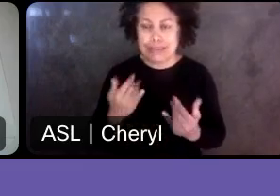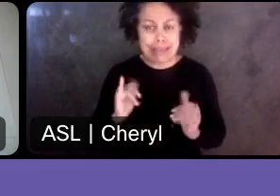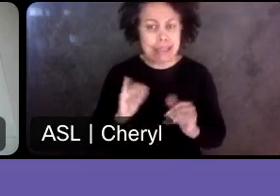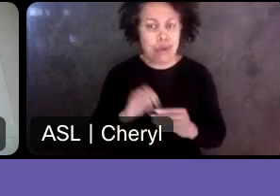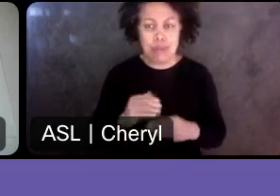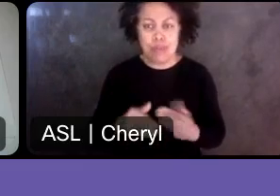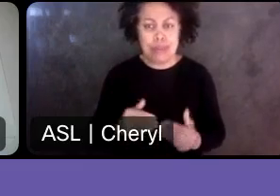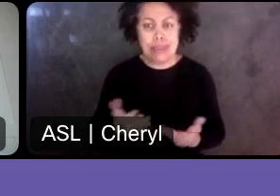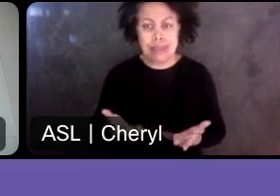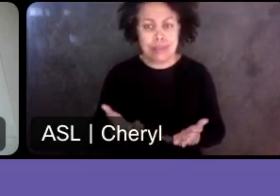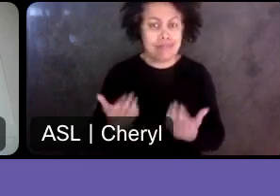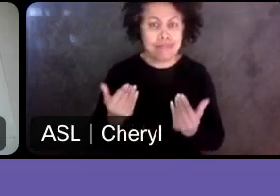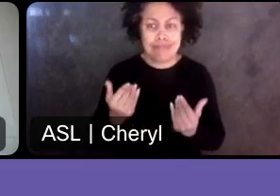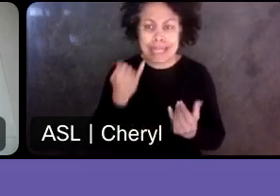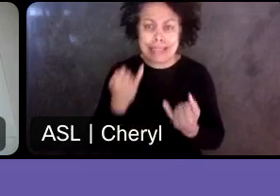resources.